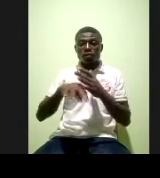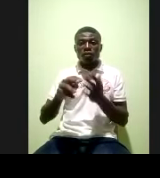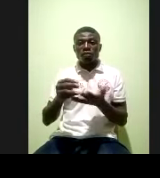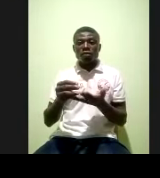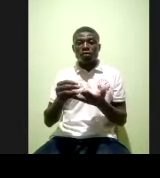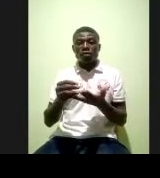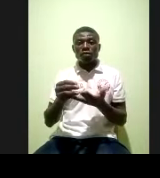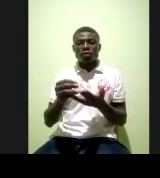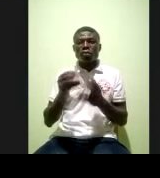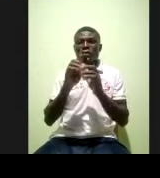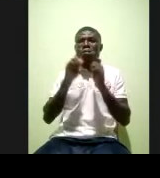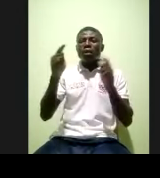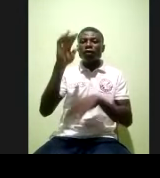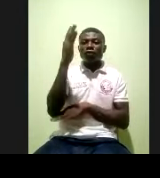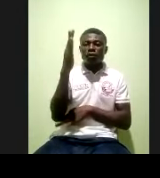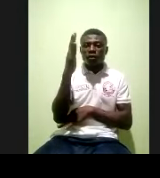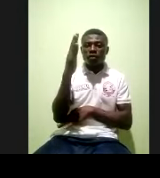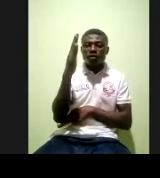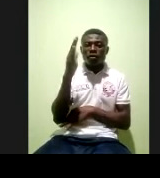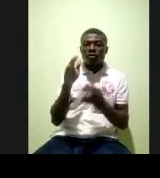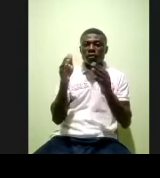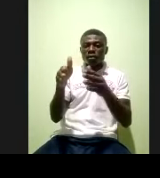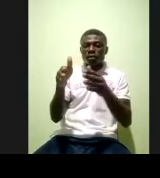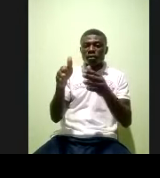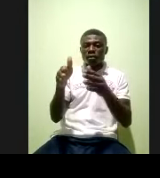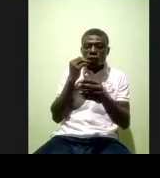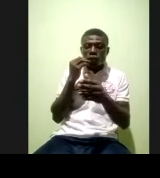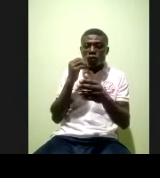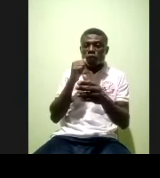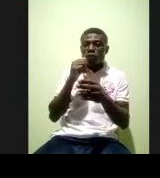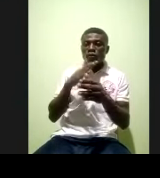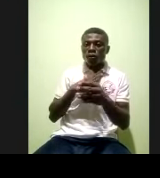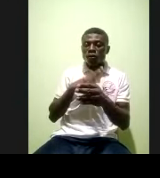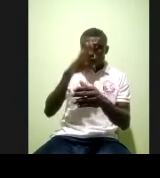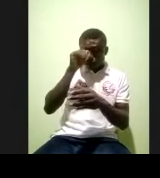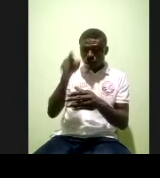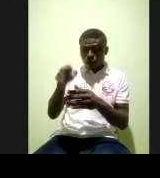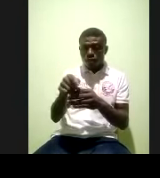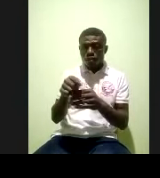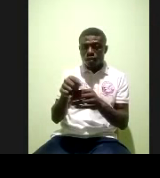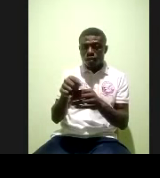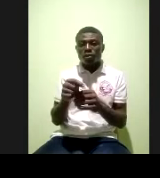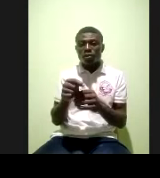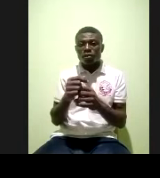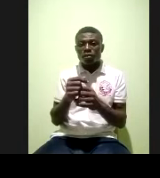forest stood a small cottage. It was the home of a pretty little girl, Red Riding,